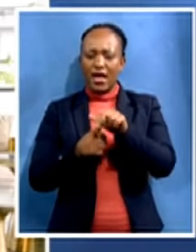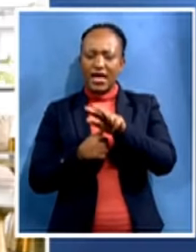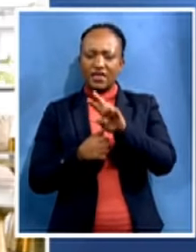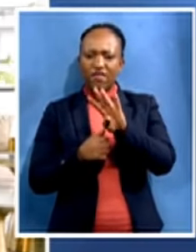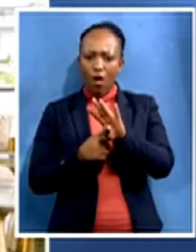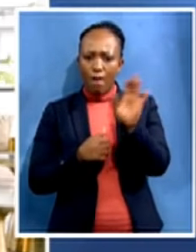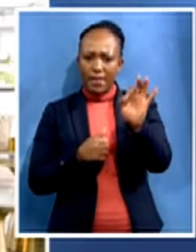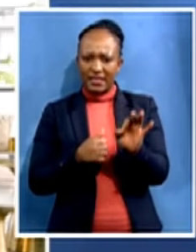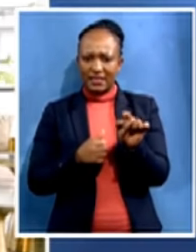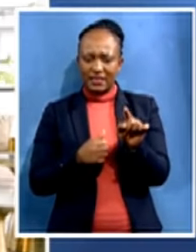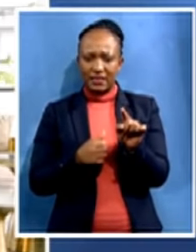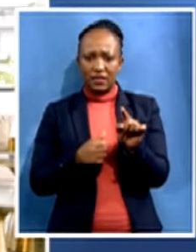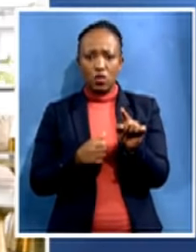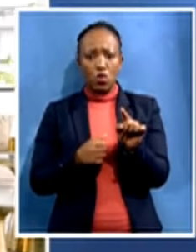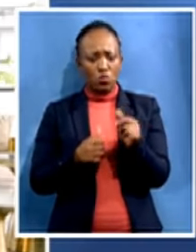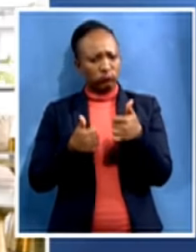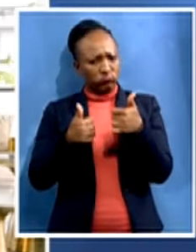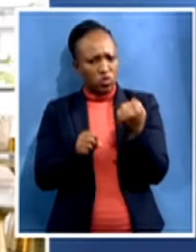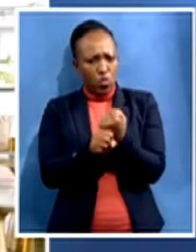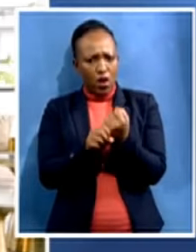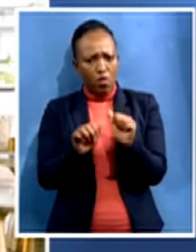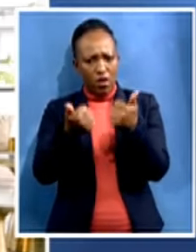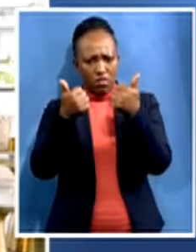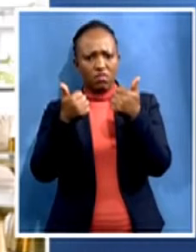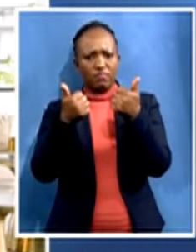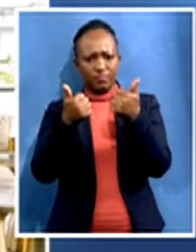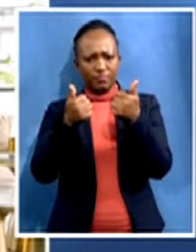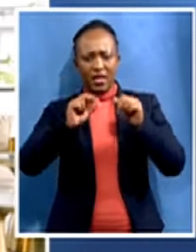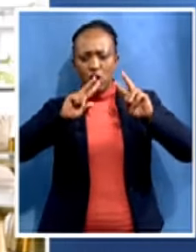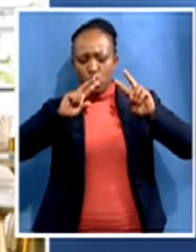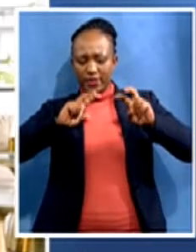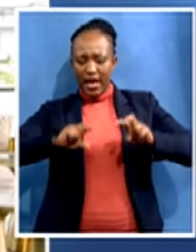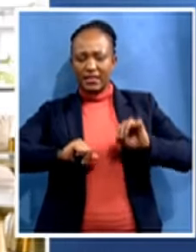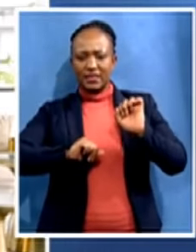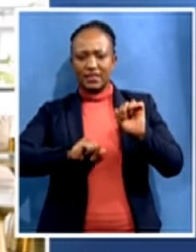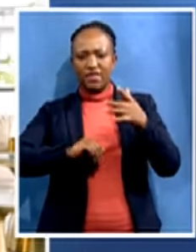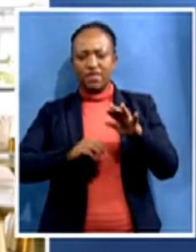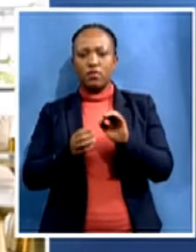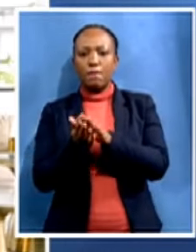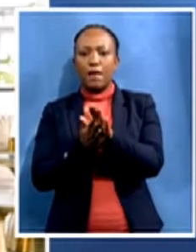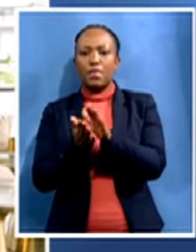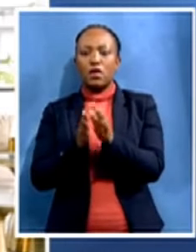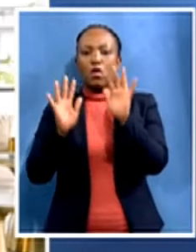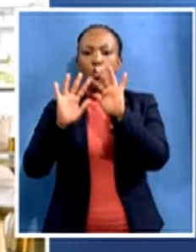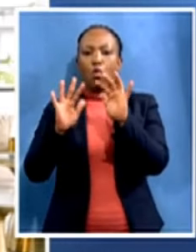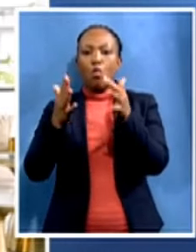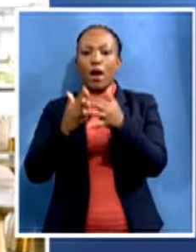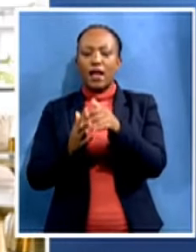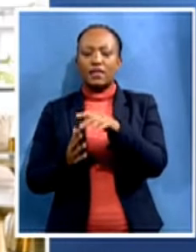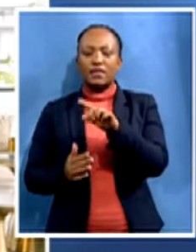fact, their studies were published at the well-respected Lancet magazine, which is something